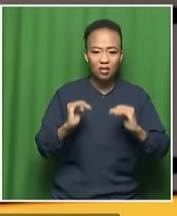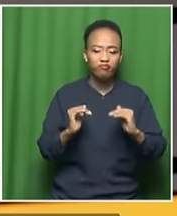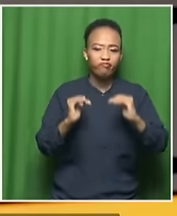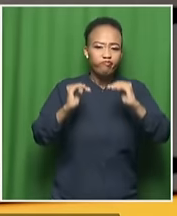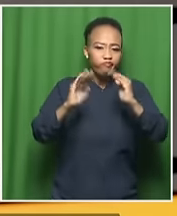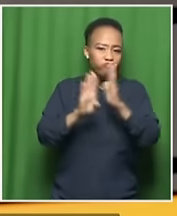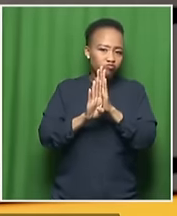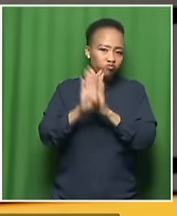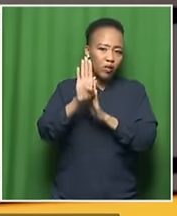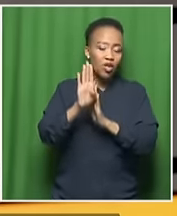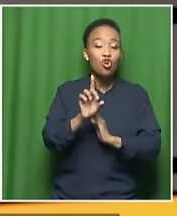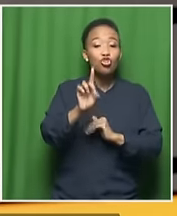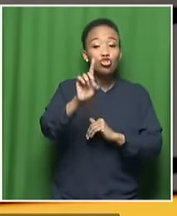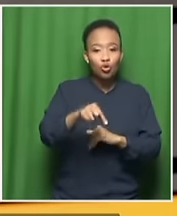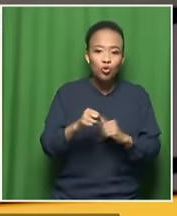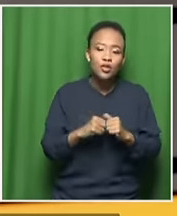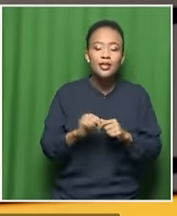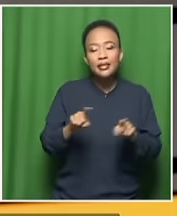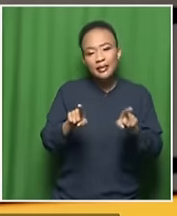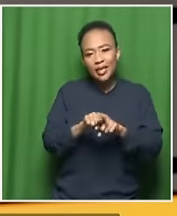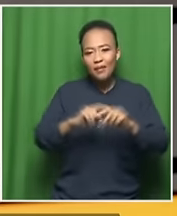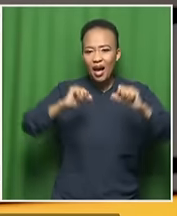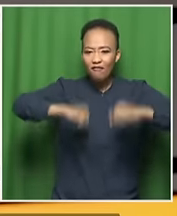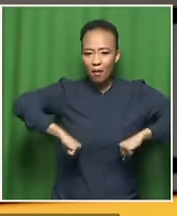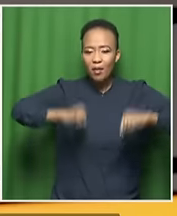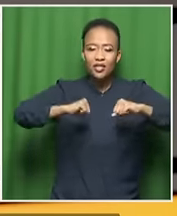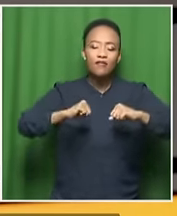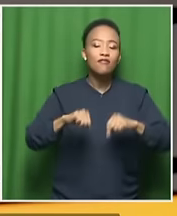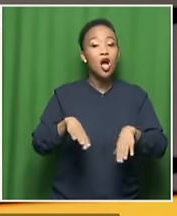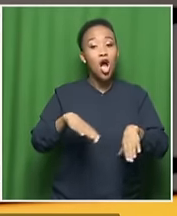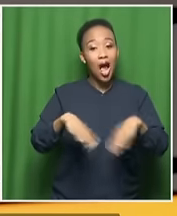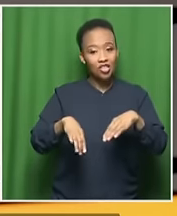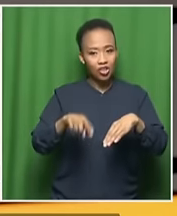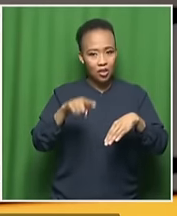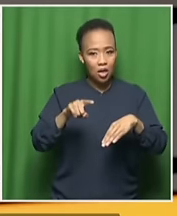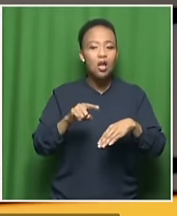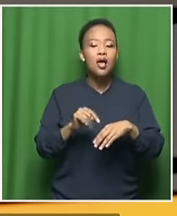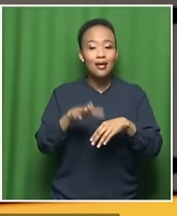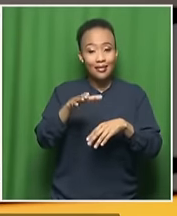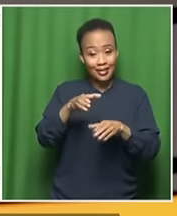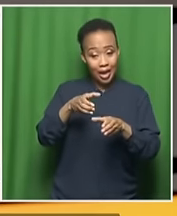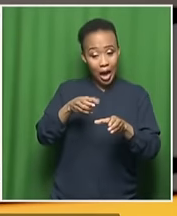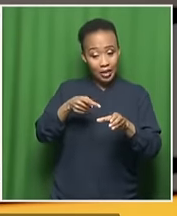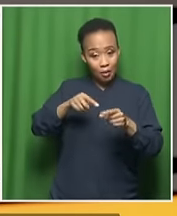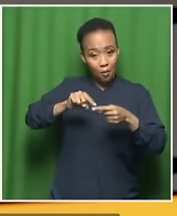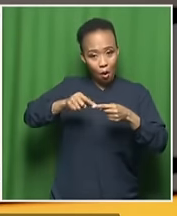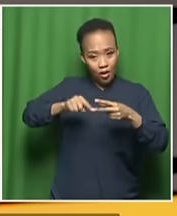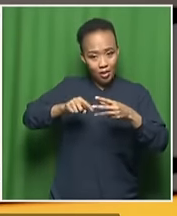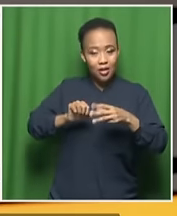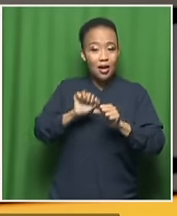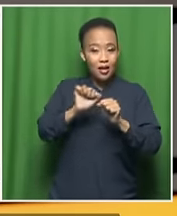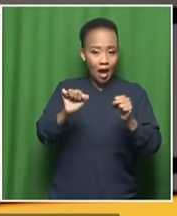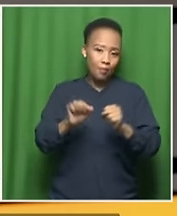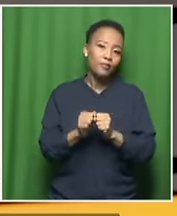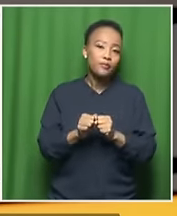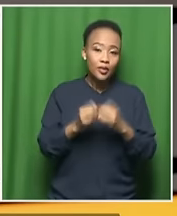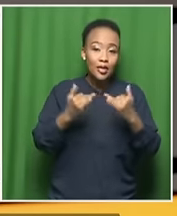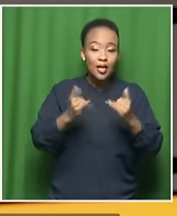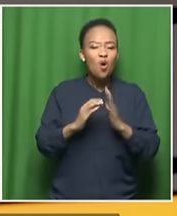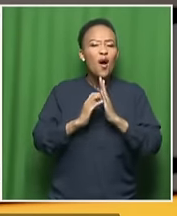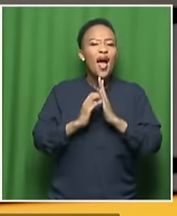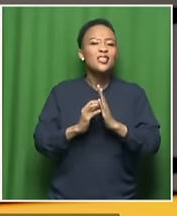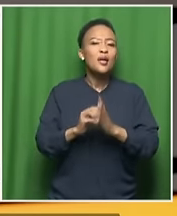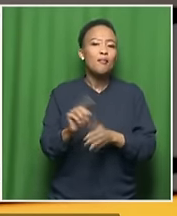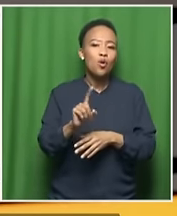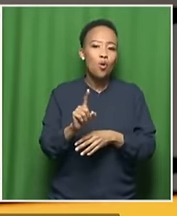economic empowerment and affirmative action, is only one aspect of it. Well, there are many other aspects. For instance, if we look at